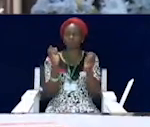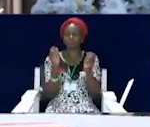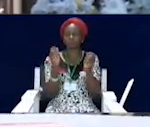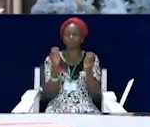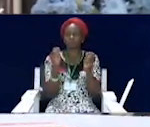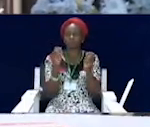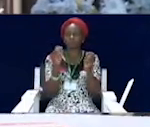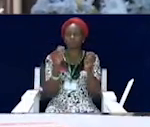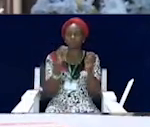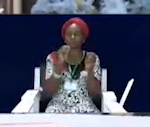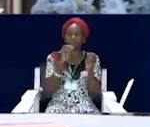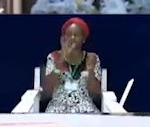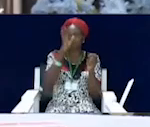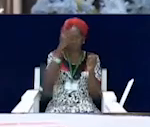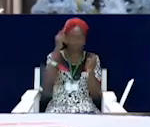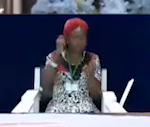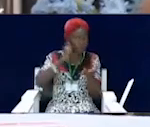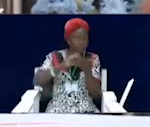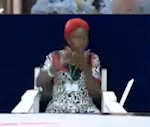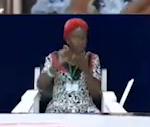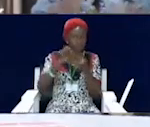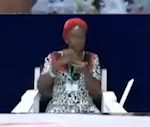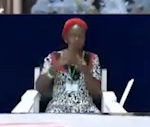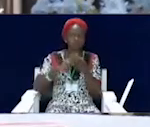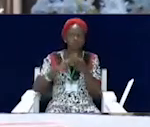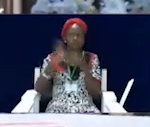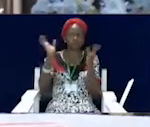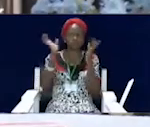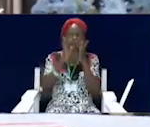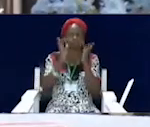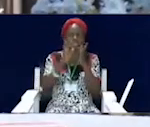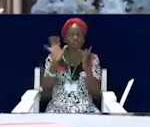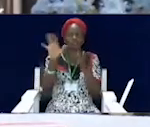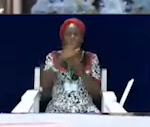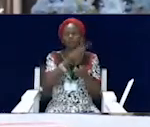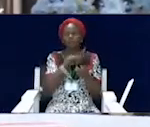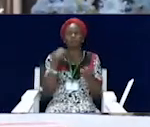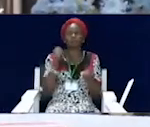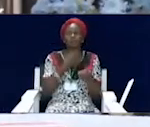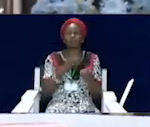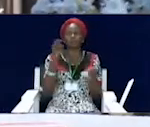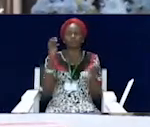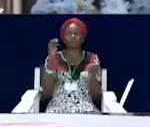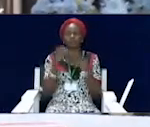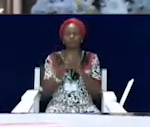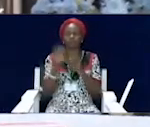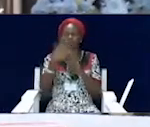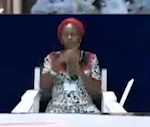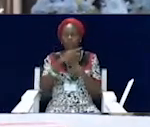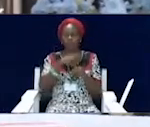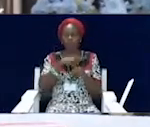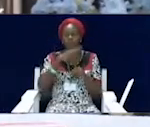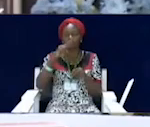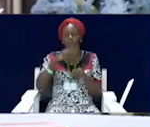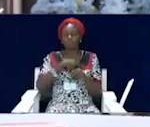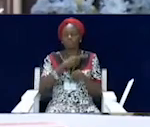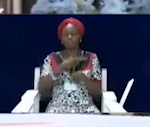my secretary or contact your pastors in your regions,